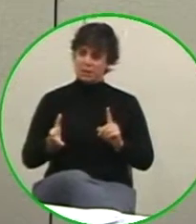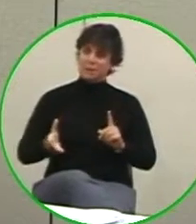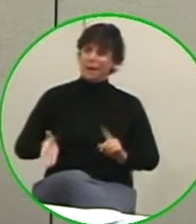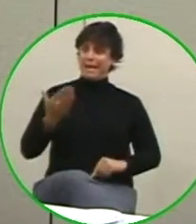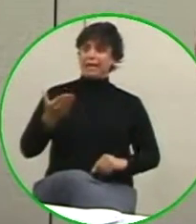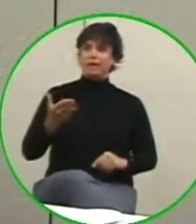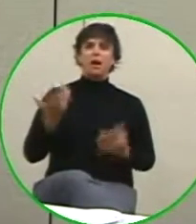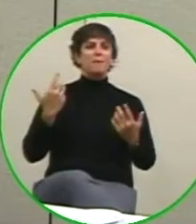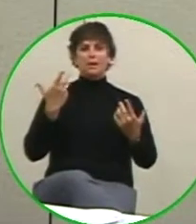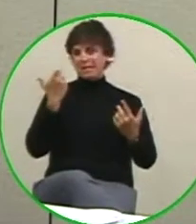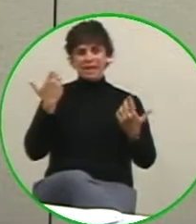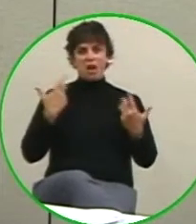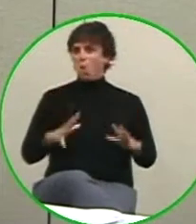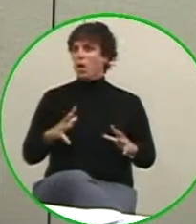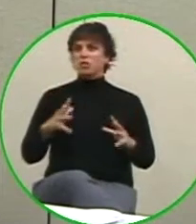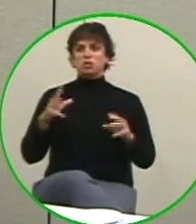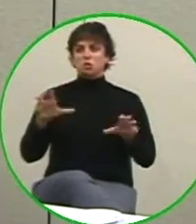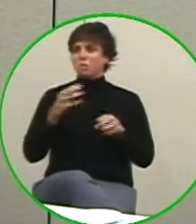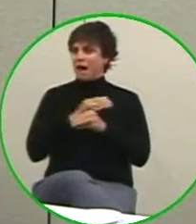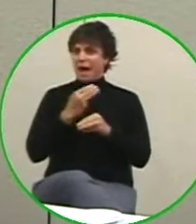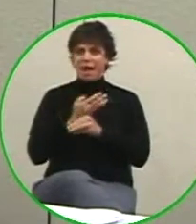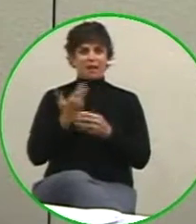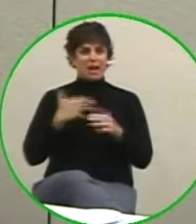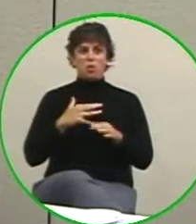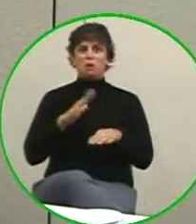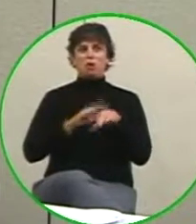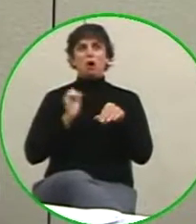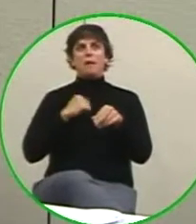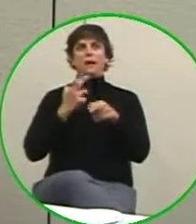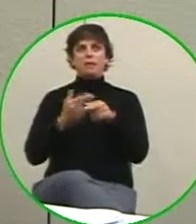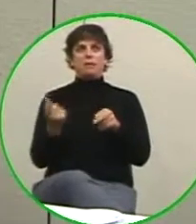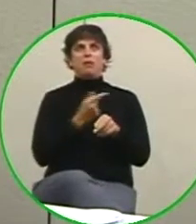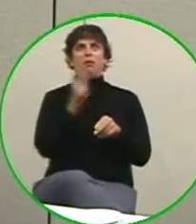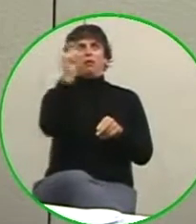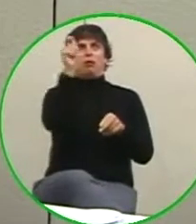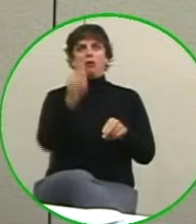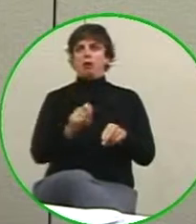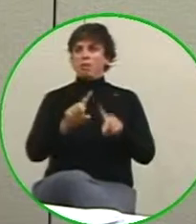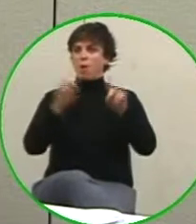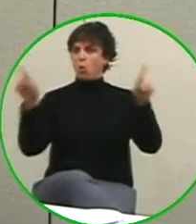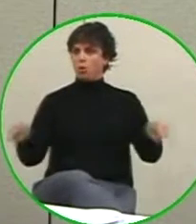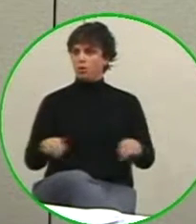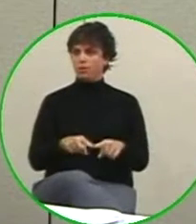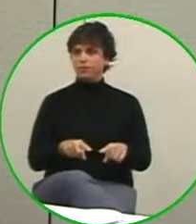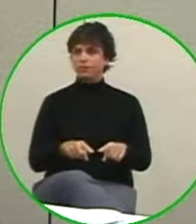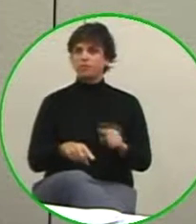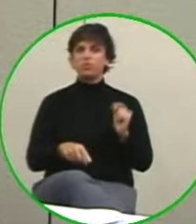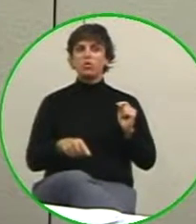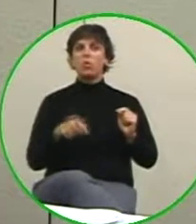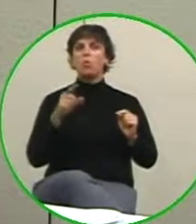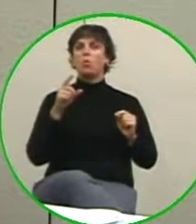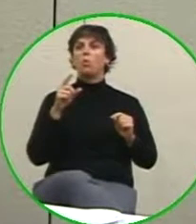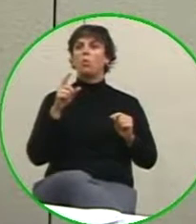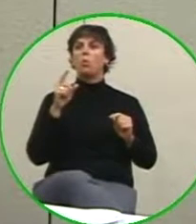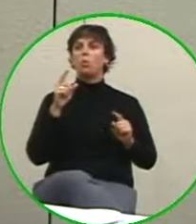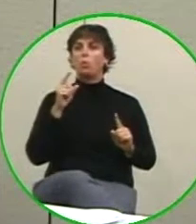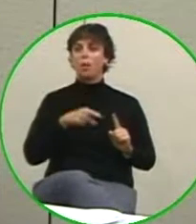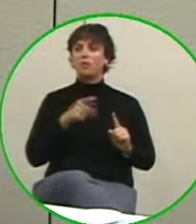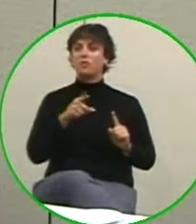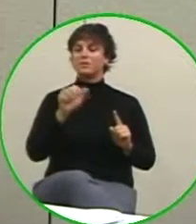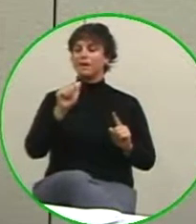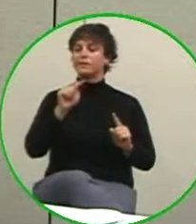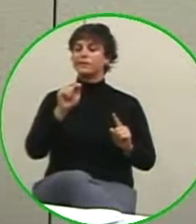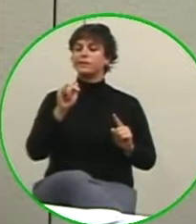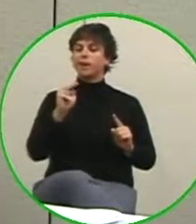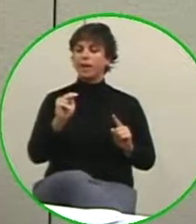and being called to the board and asked to work problems on the board. One of those is an obtain function